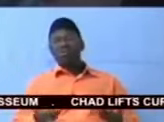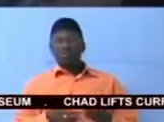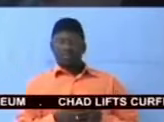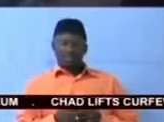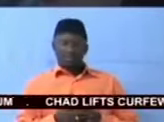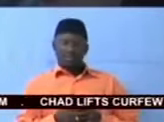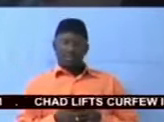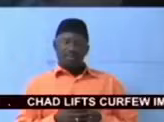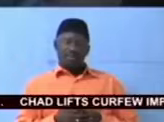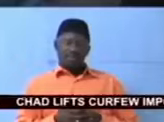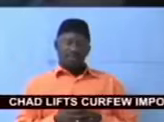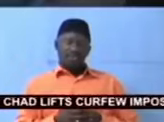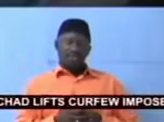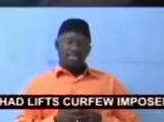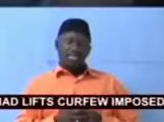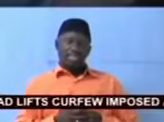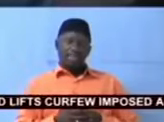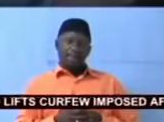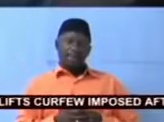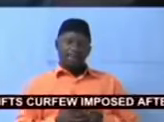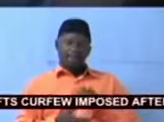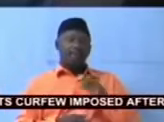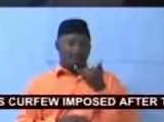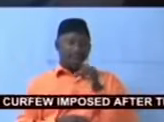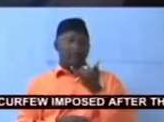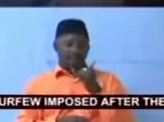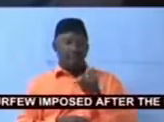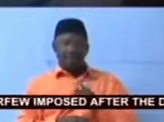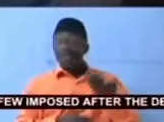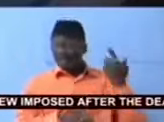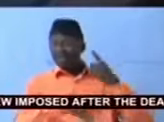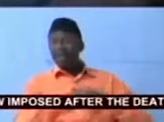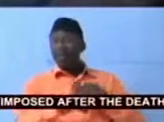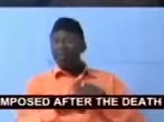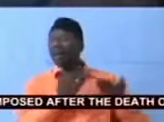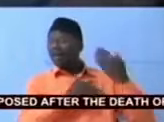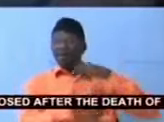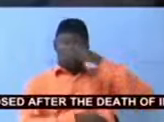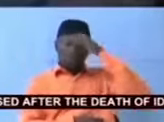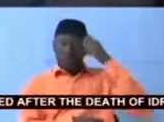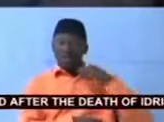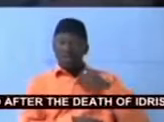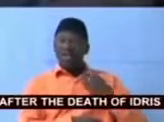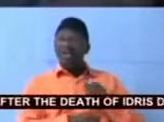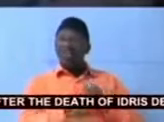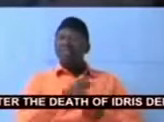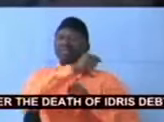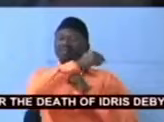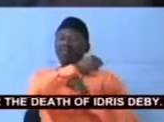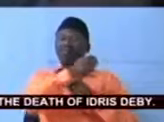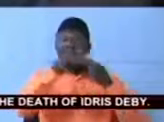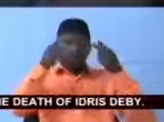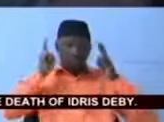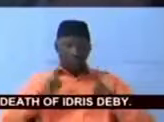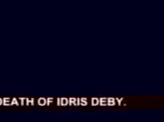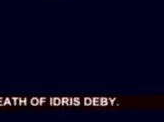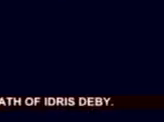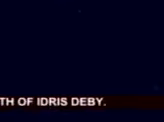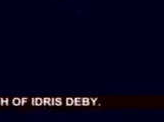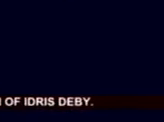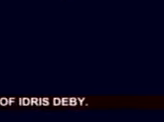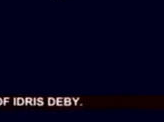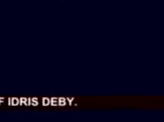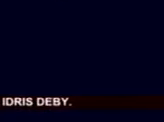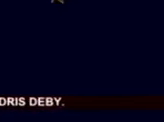more in my capacity as a defense counsel. Waaw bu ko loolu nag dinaa ci daan gën a jànkuwante ci jamono bi nga xamee ni maa ngi nekk.